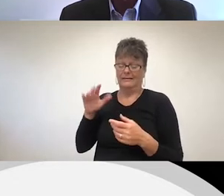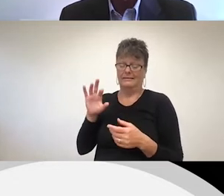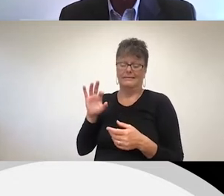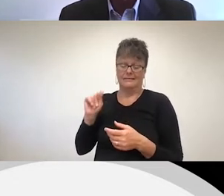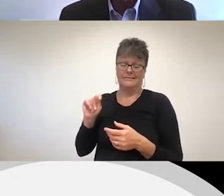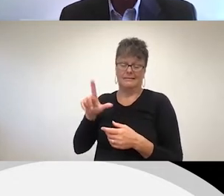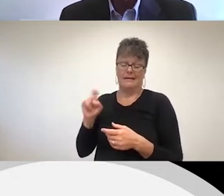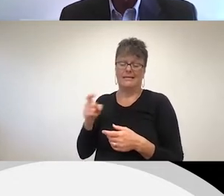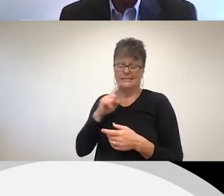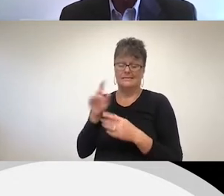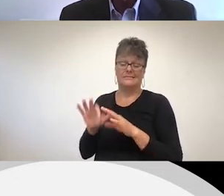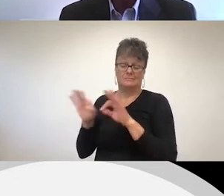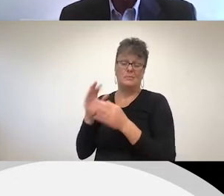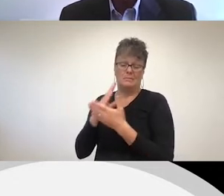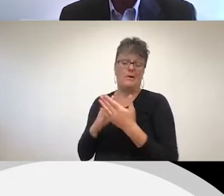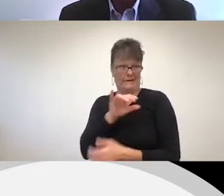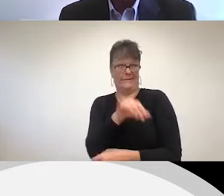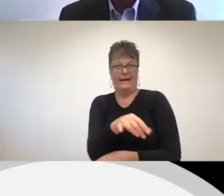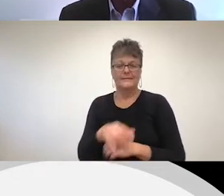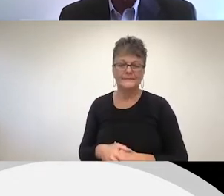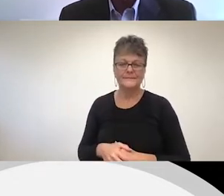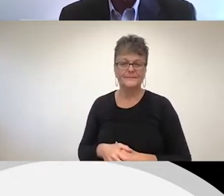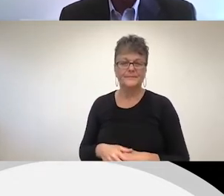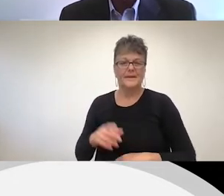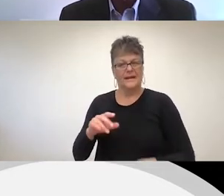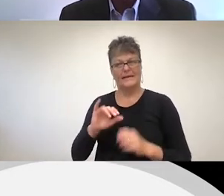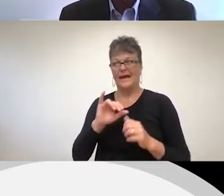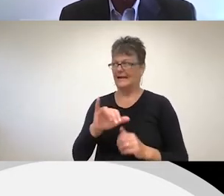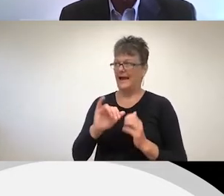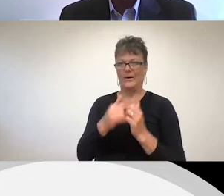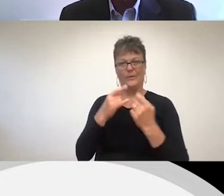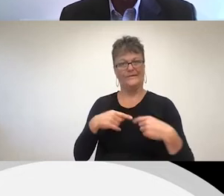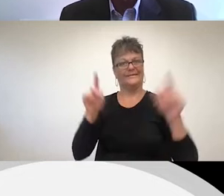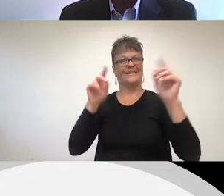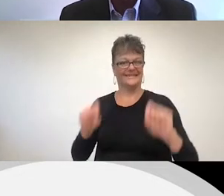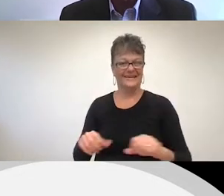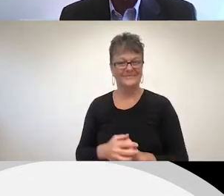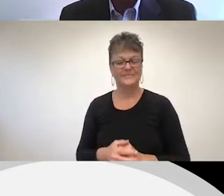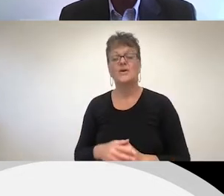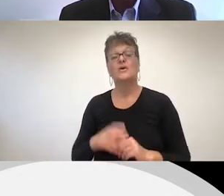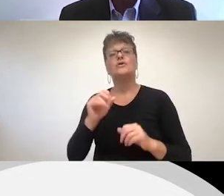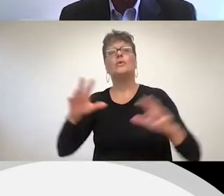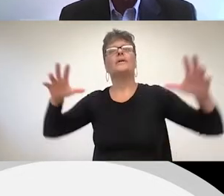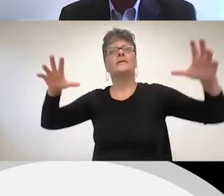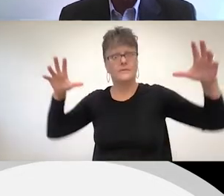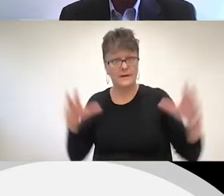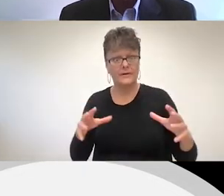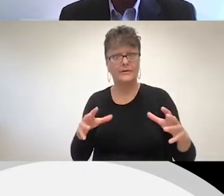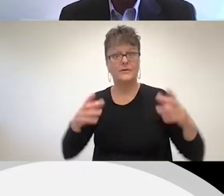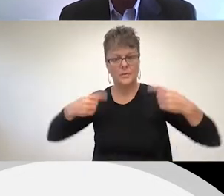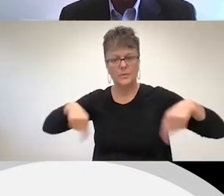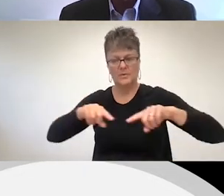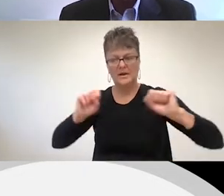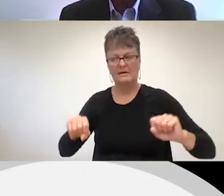work and to that success. As we gather, I think that we really can put the mission statement of the